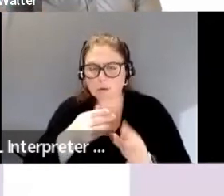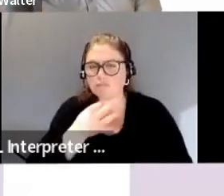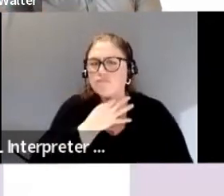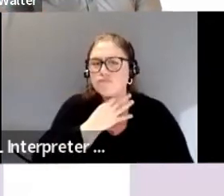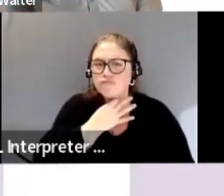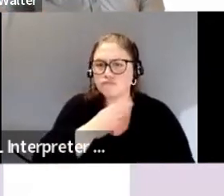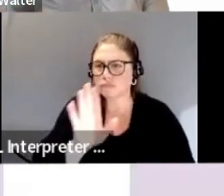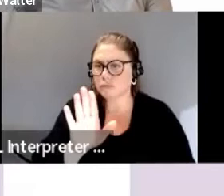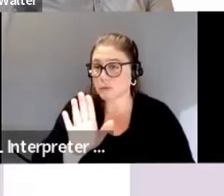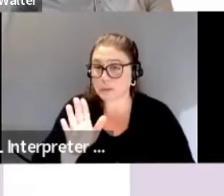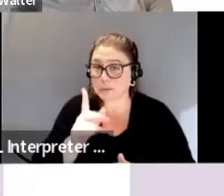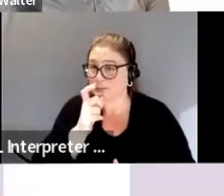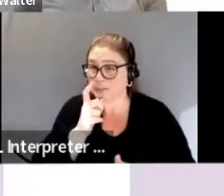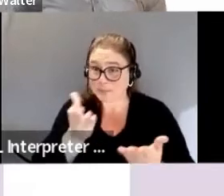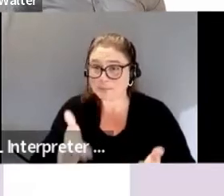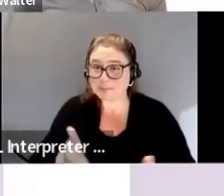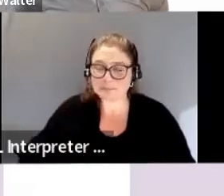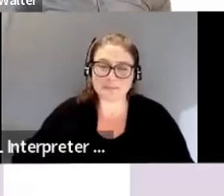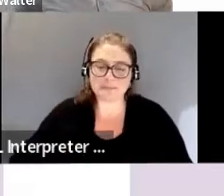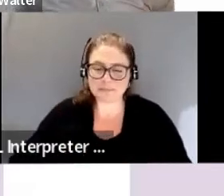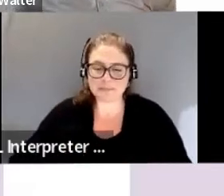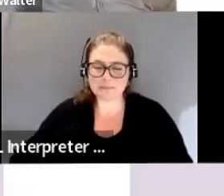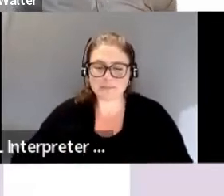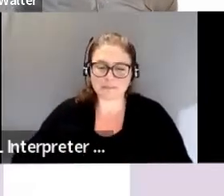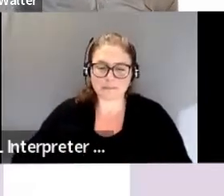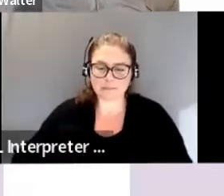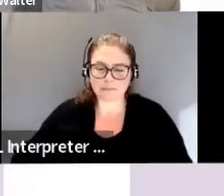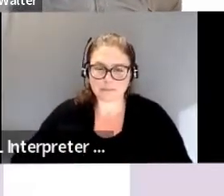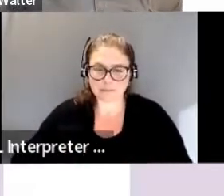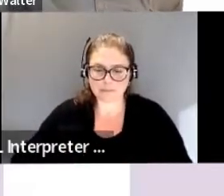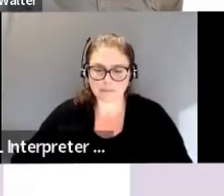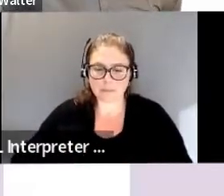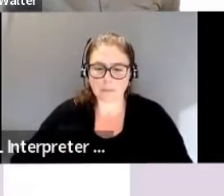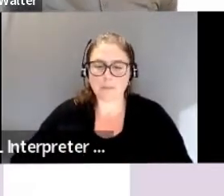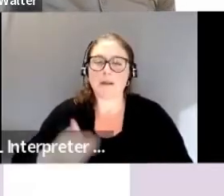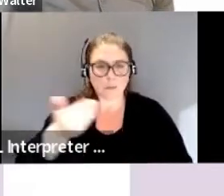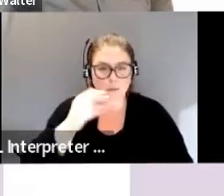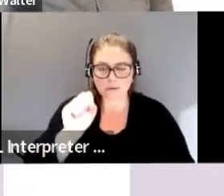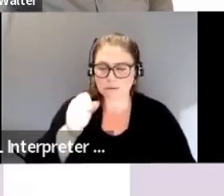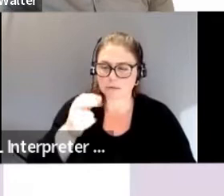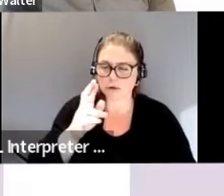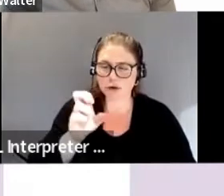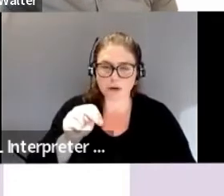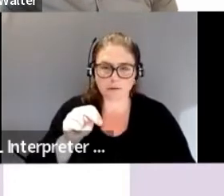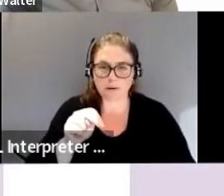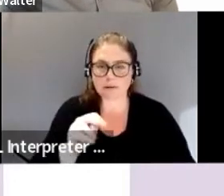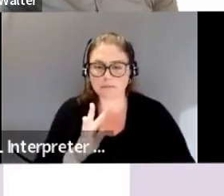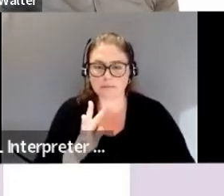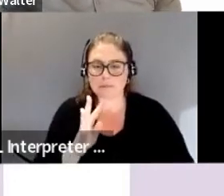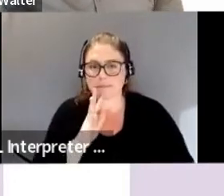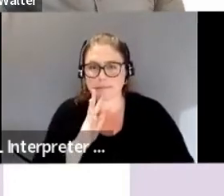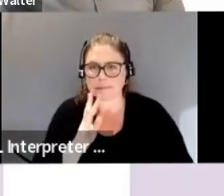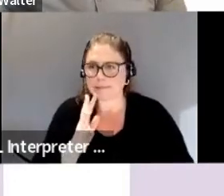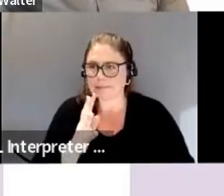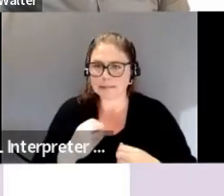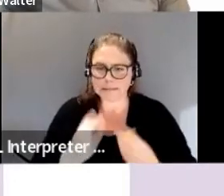second here so we see a few things popping in. Great. So Sharon, welcome from speakinspire.com. We've got Bex